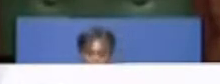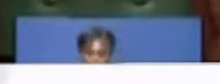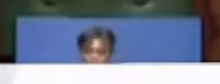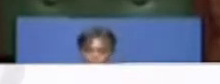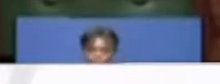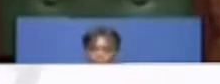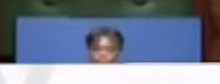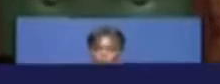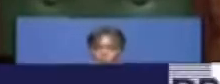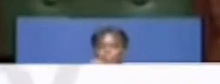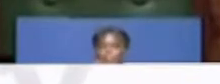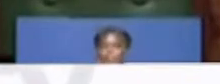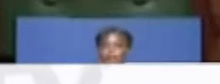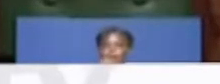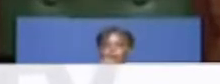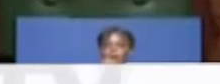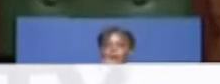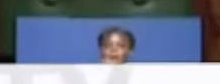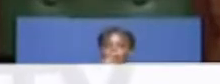Ireland.